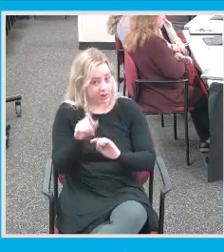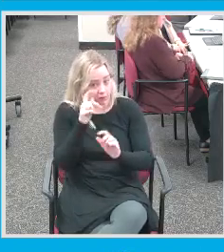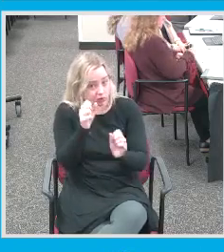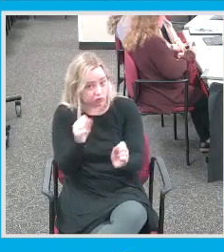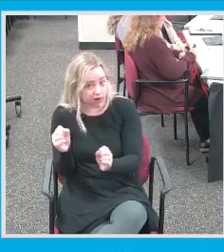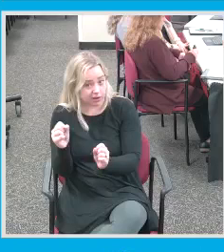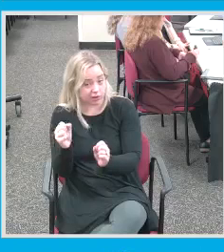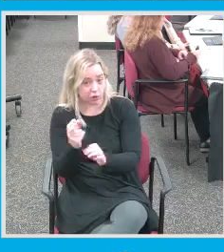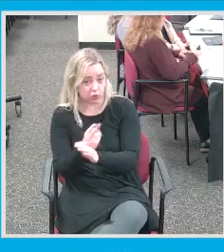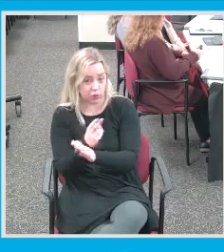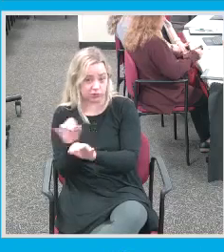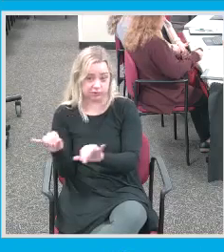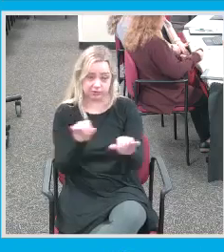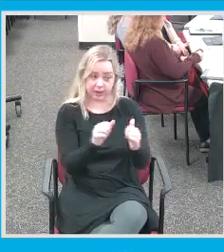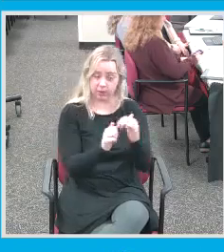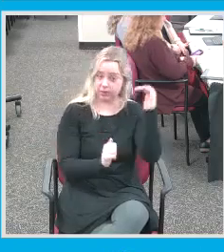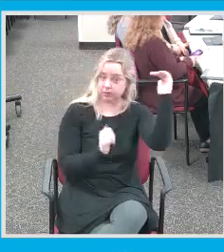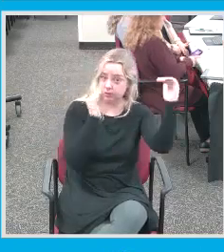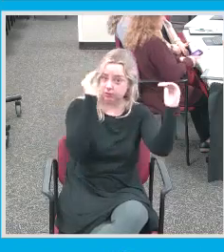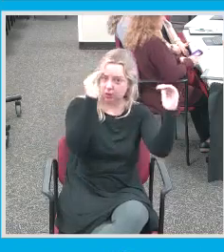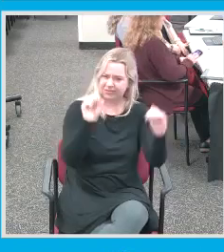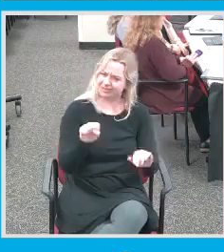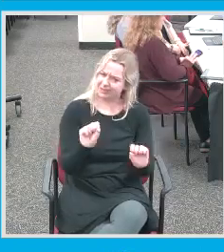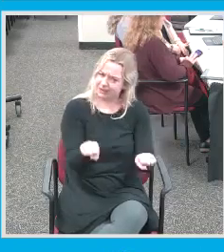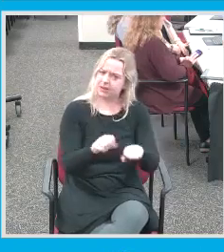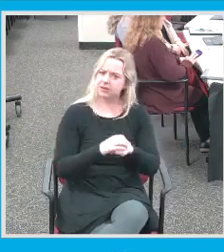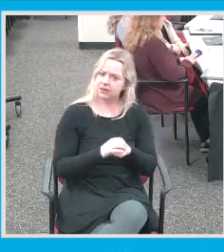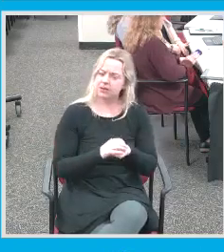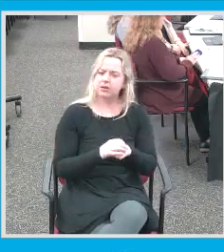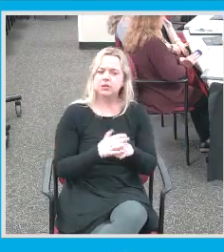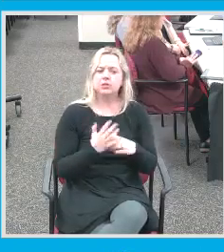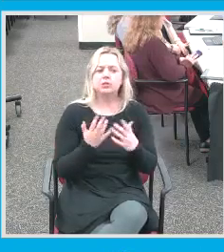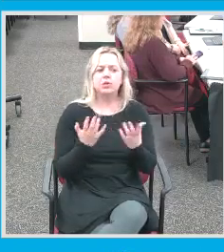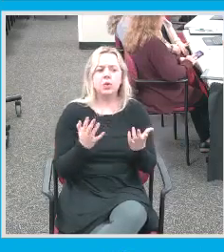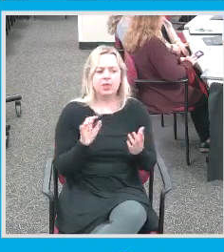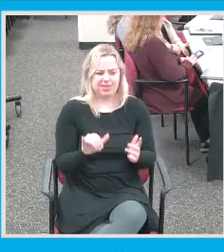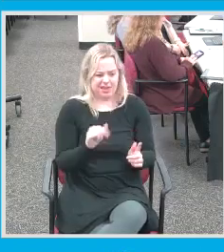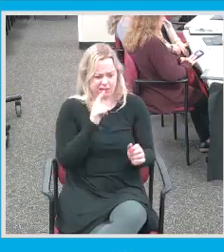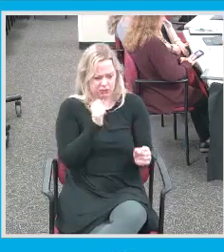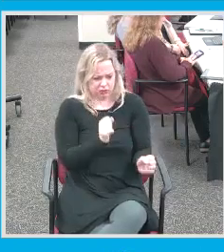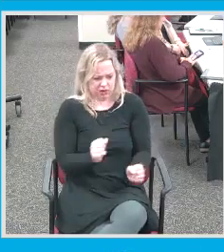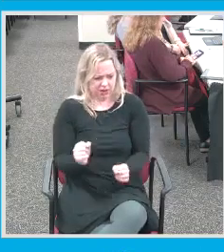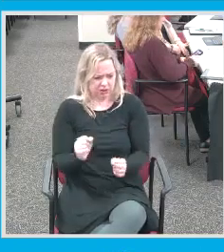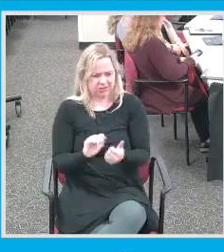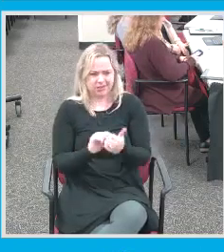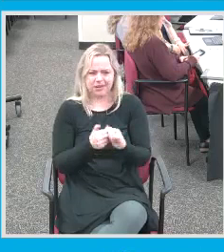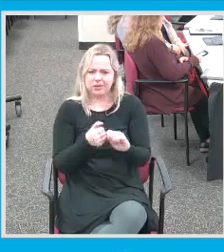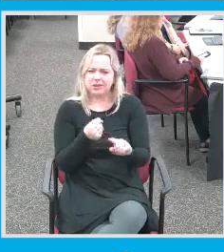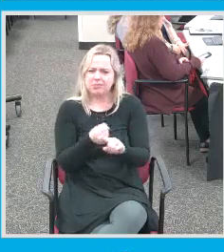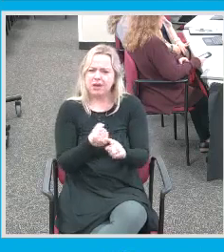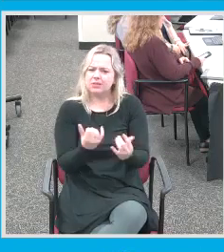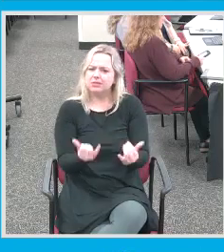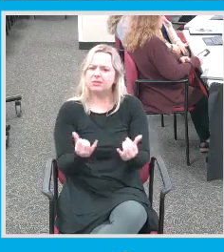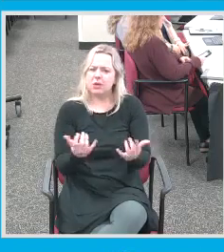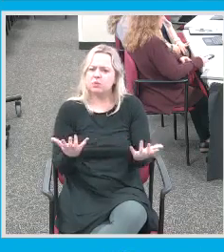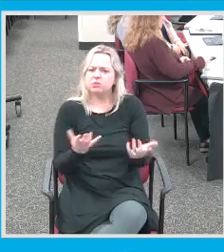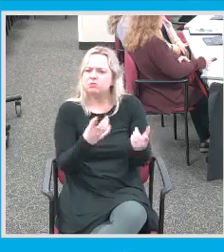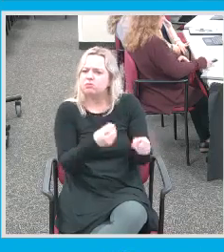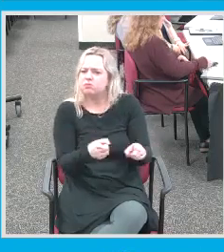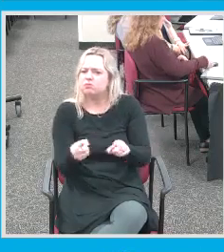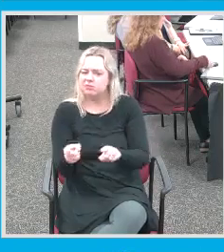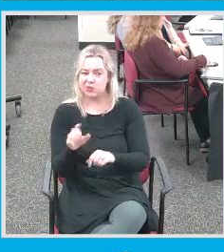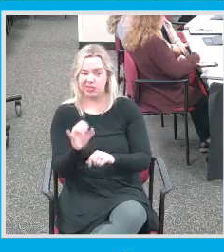The answer is yes. And what's happening to impact those strategies now, which is an